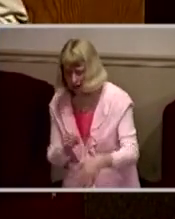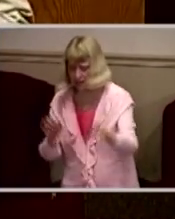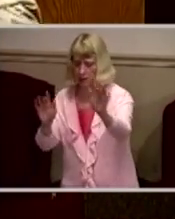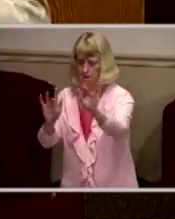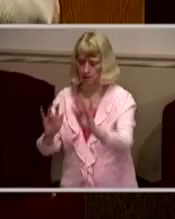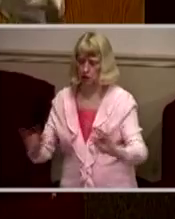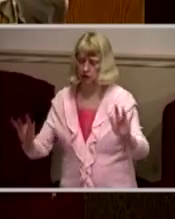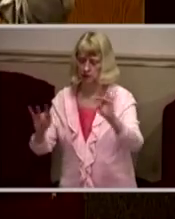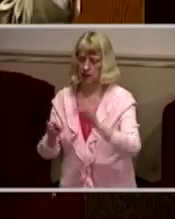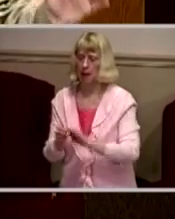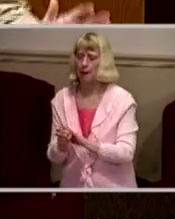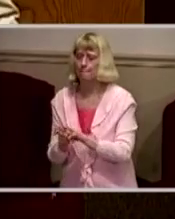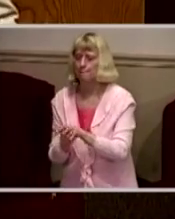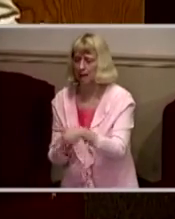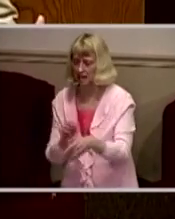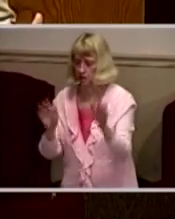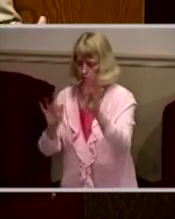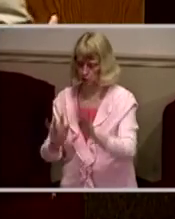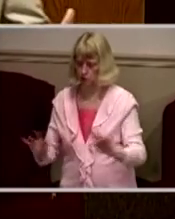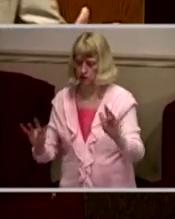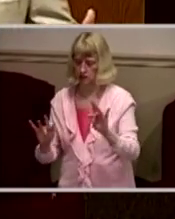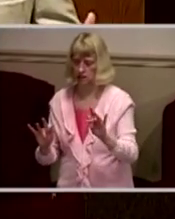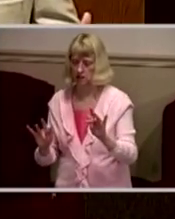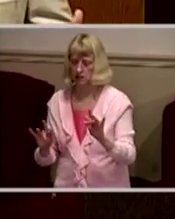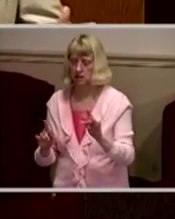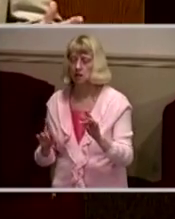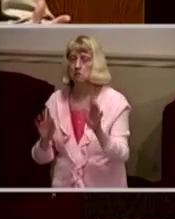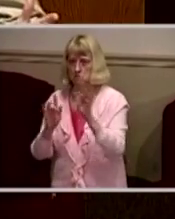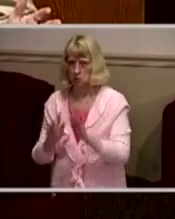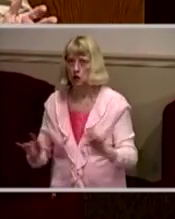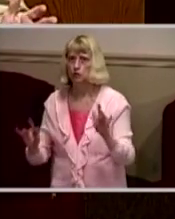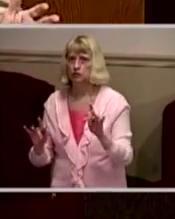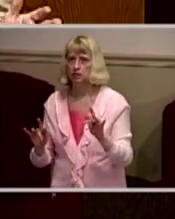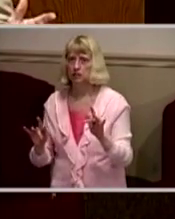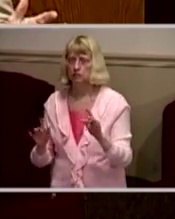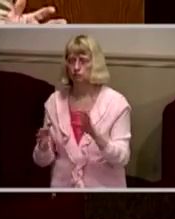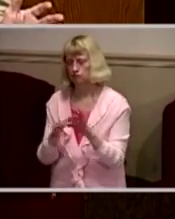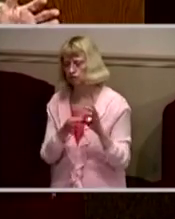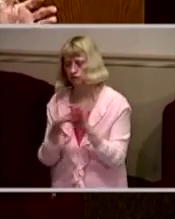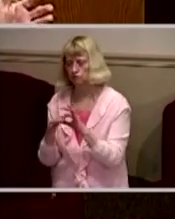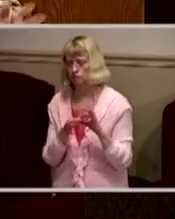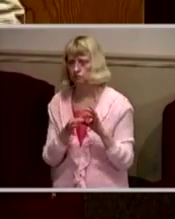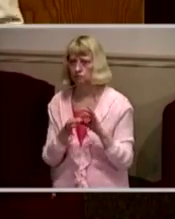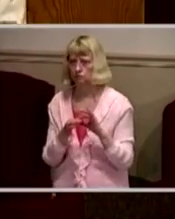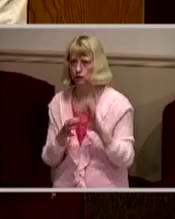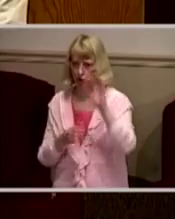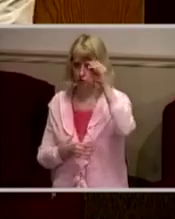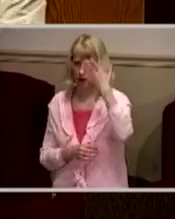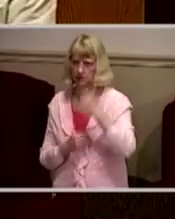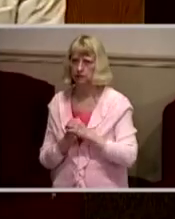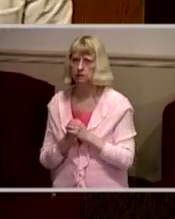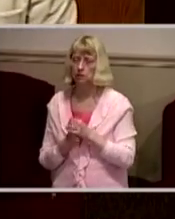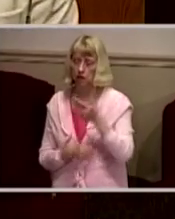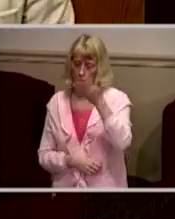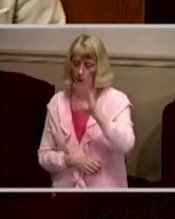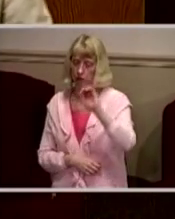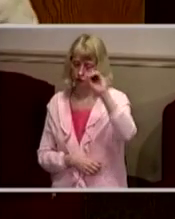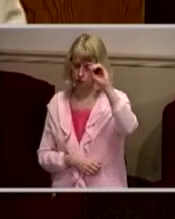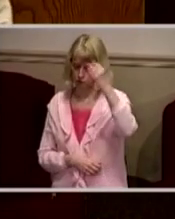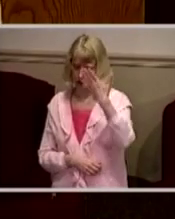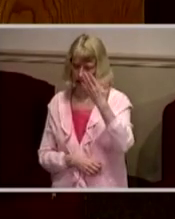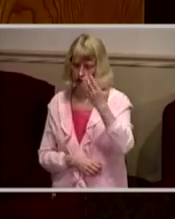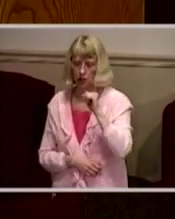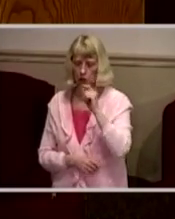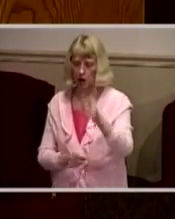what? Abundant mercy." By the way, mercy is grace's twin, right? You see, God's grace is that God does